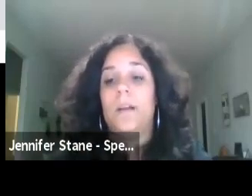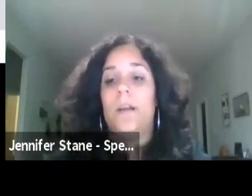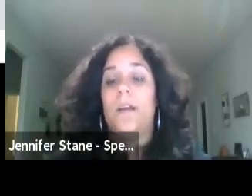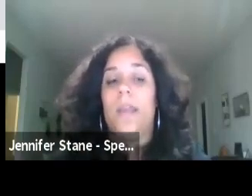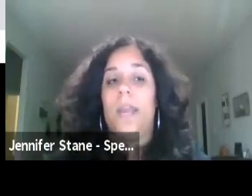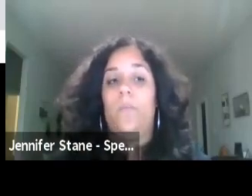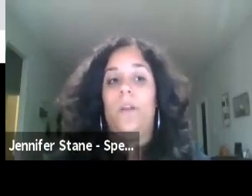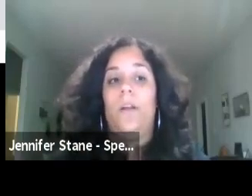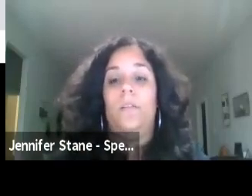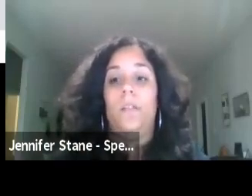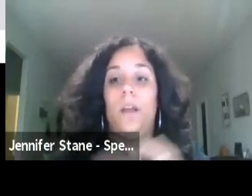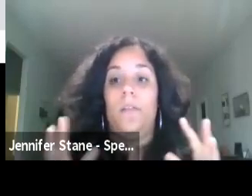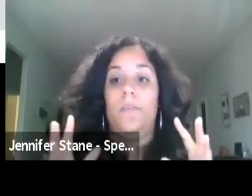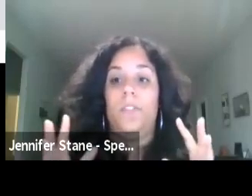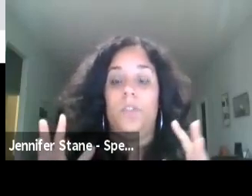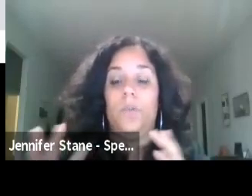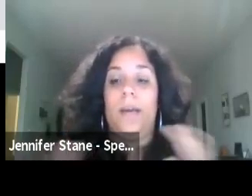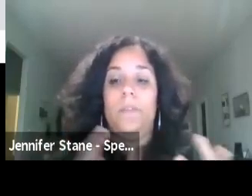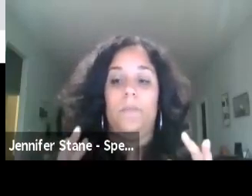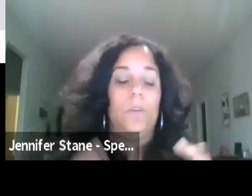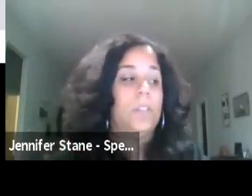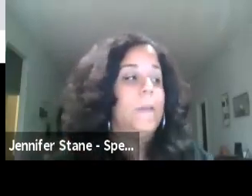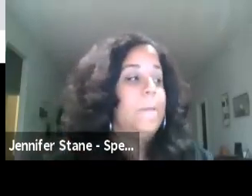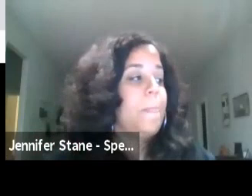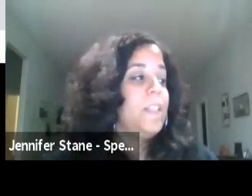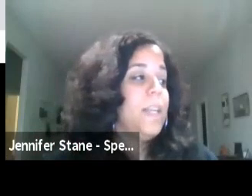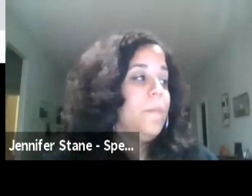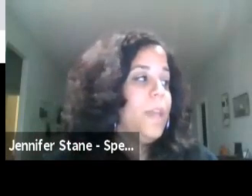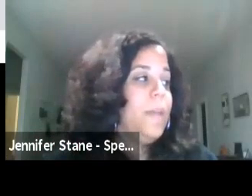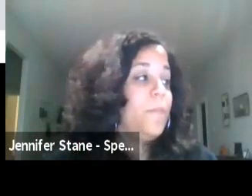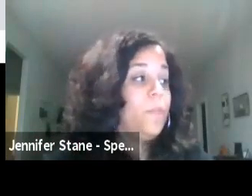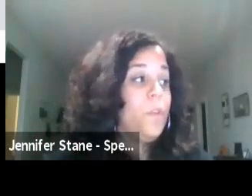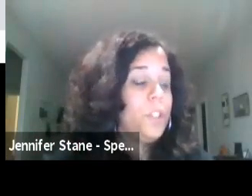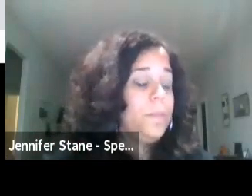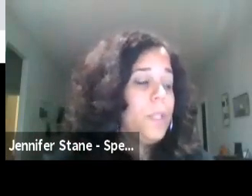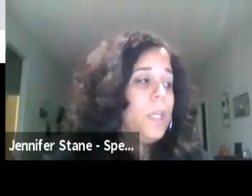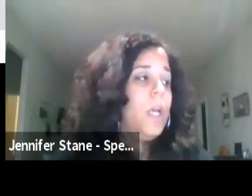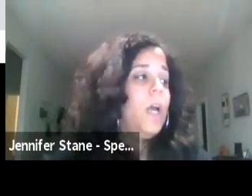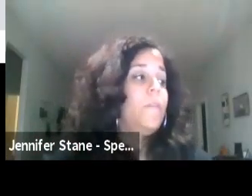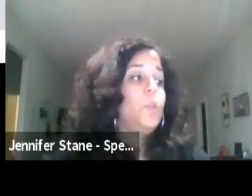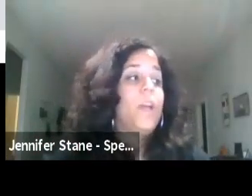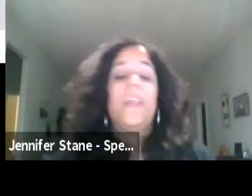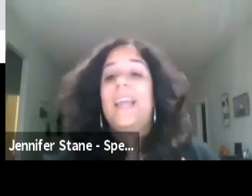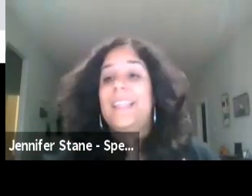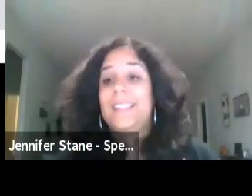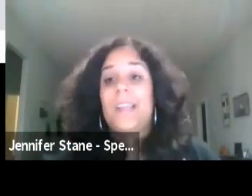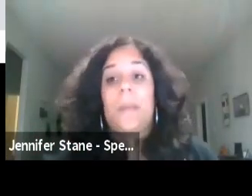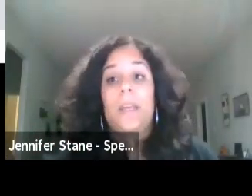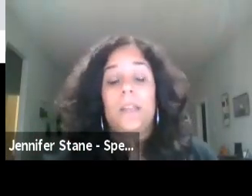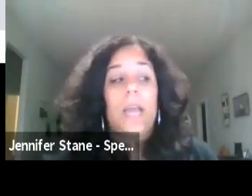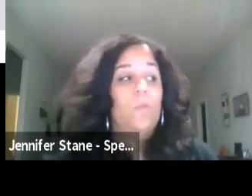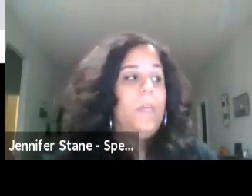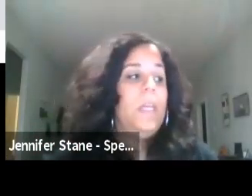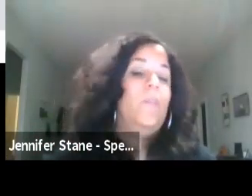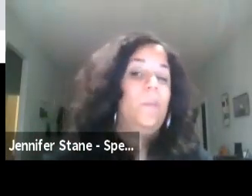that, and would love to have some folks sign up for that. For the future, Virtual Healthy Athletes is